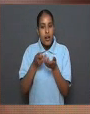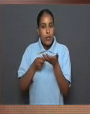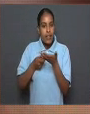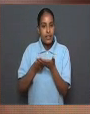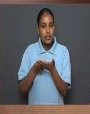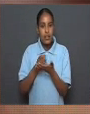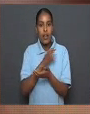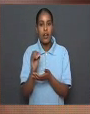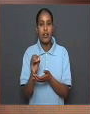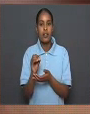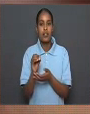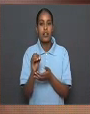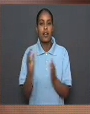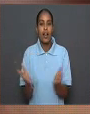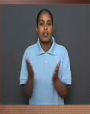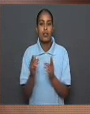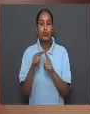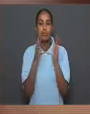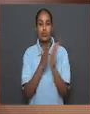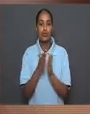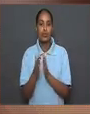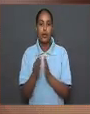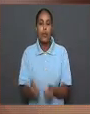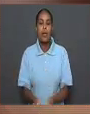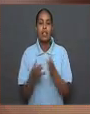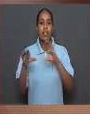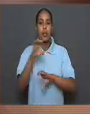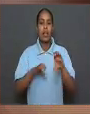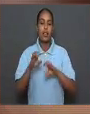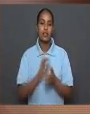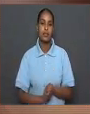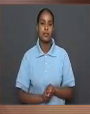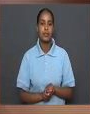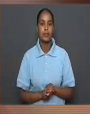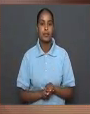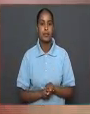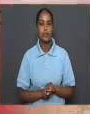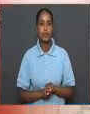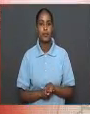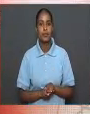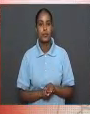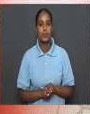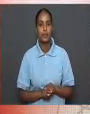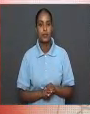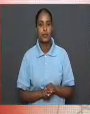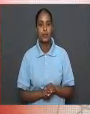batteries, and as a catalyst to produce many chemicals.